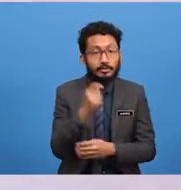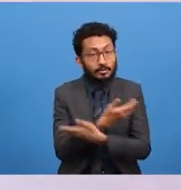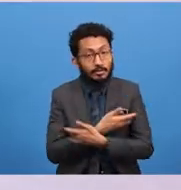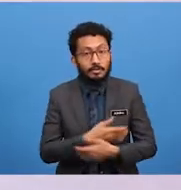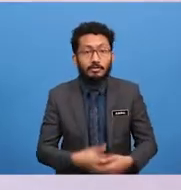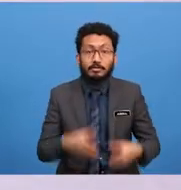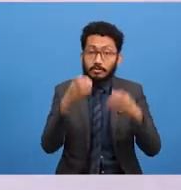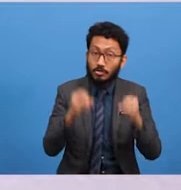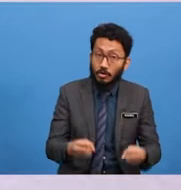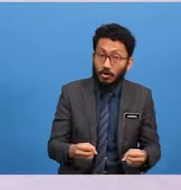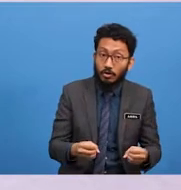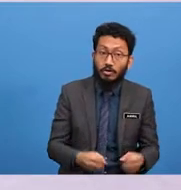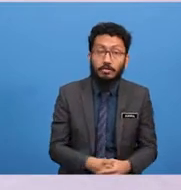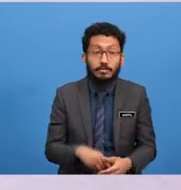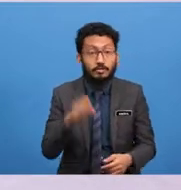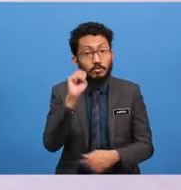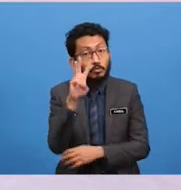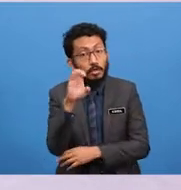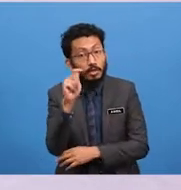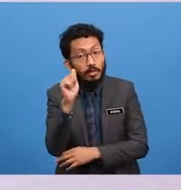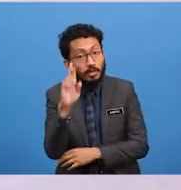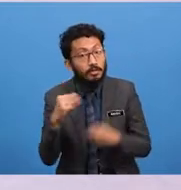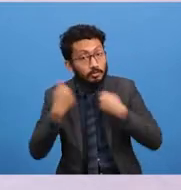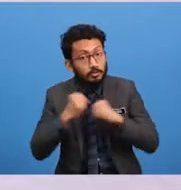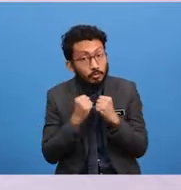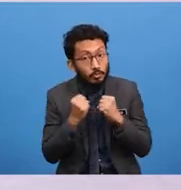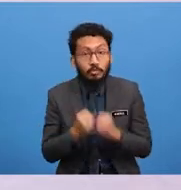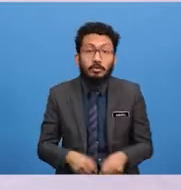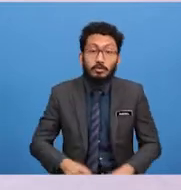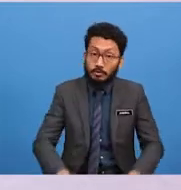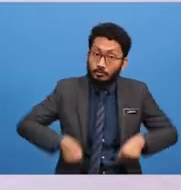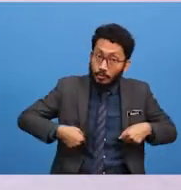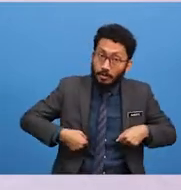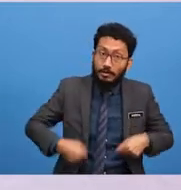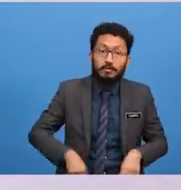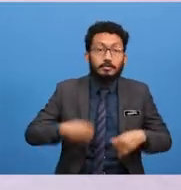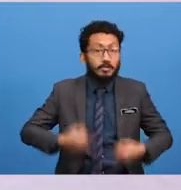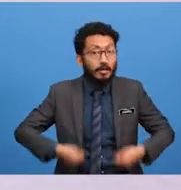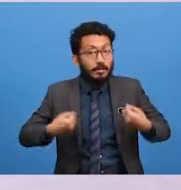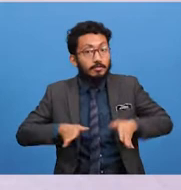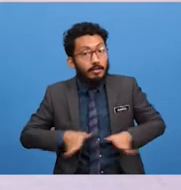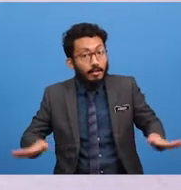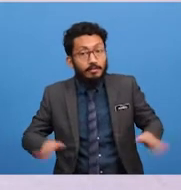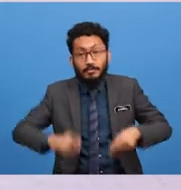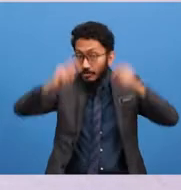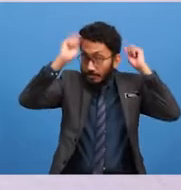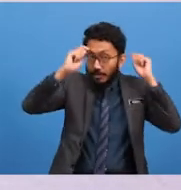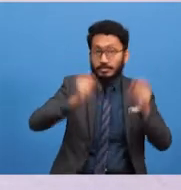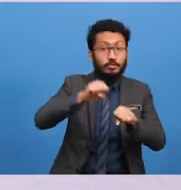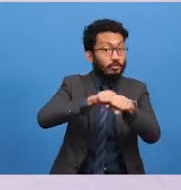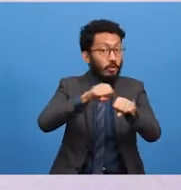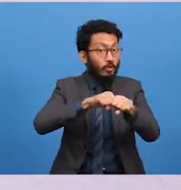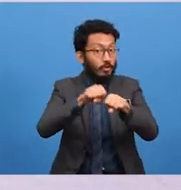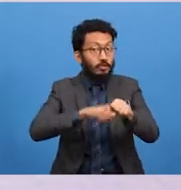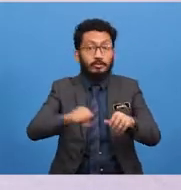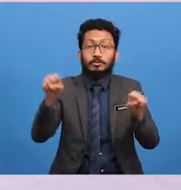shorts, sweater, trousers, jacket, skirt, cap, socks,